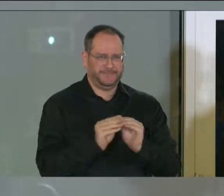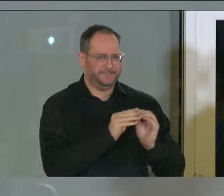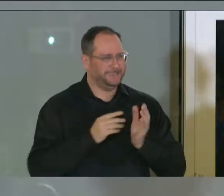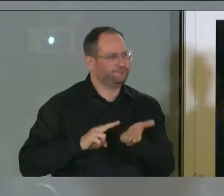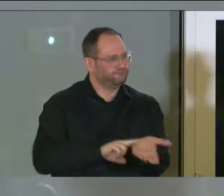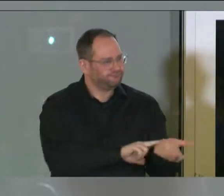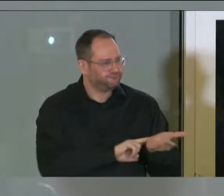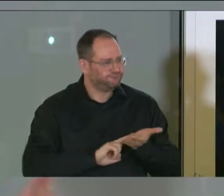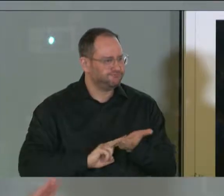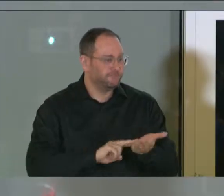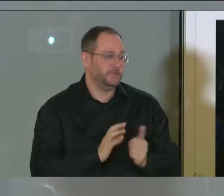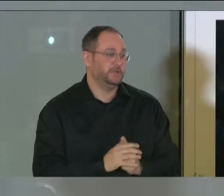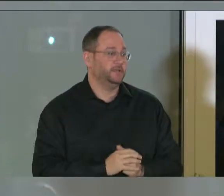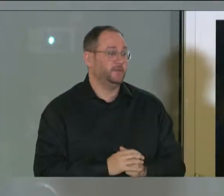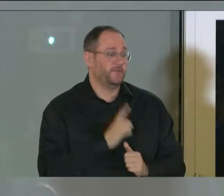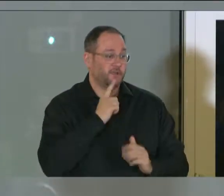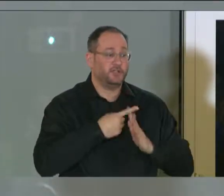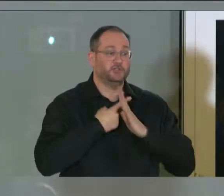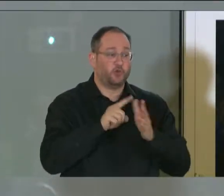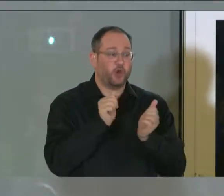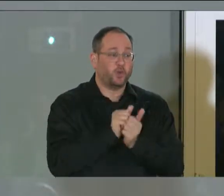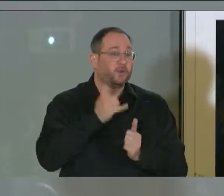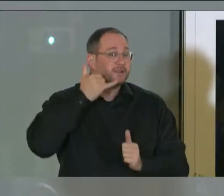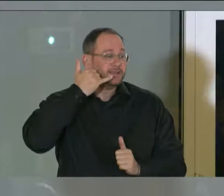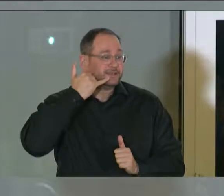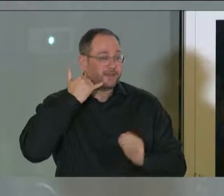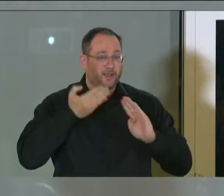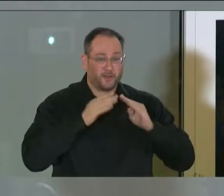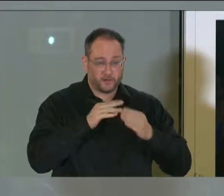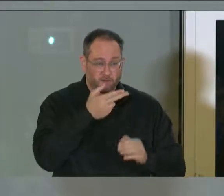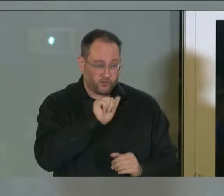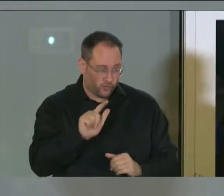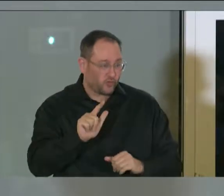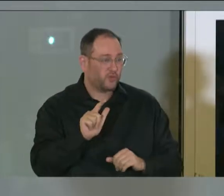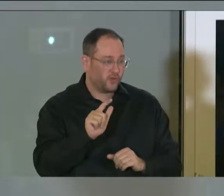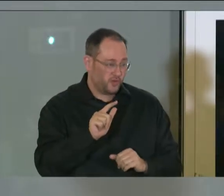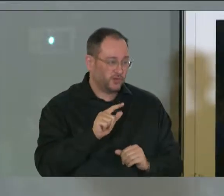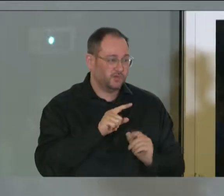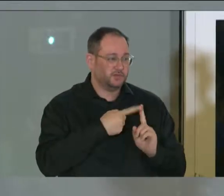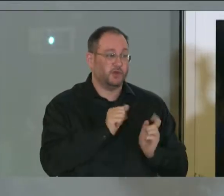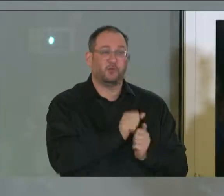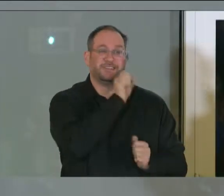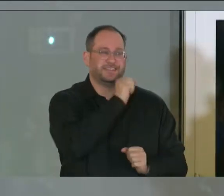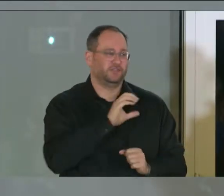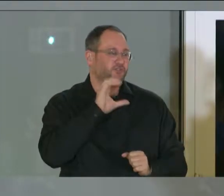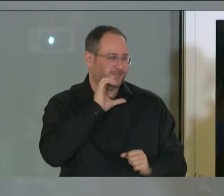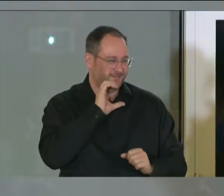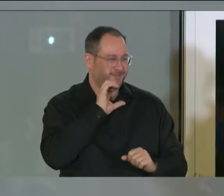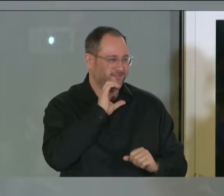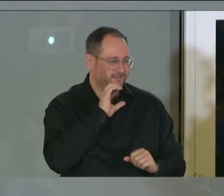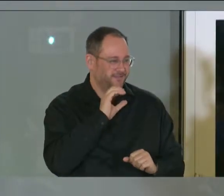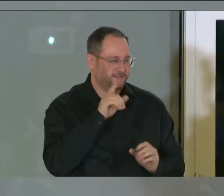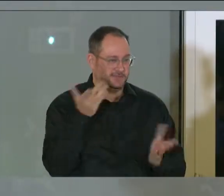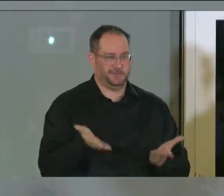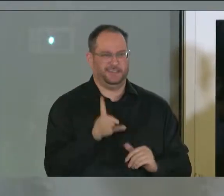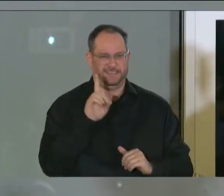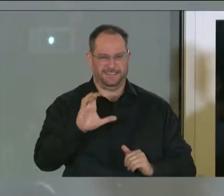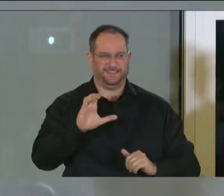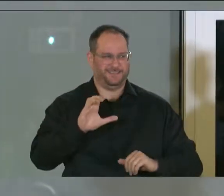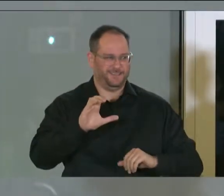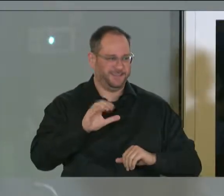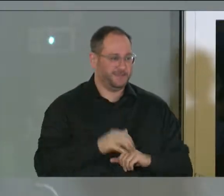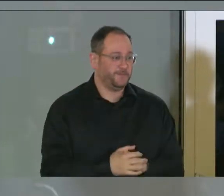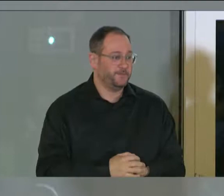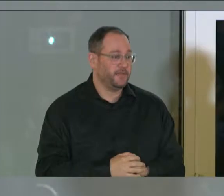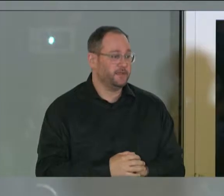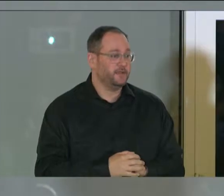telephone town hall that went to hundreds of seniors across the District of Columbia, and we had a discussion like this over the phone